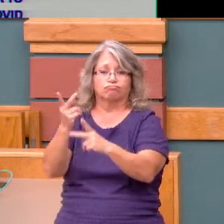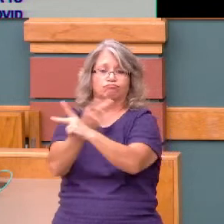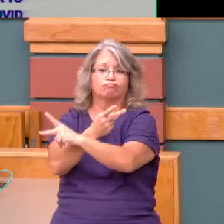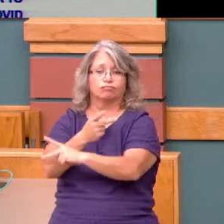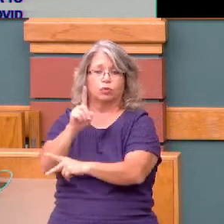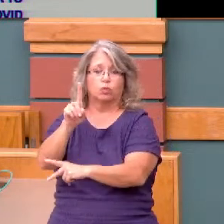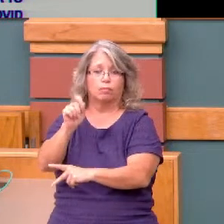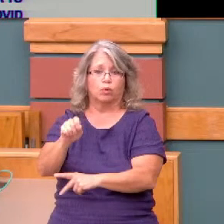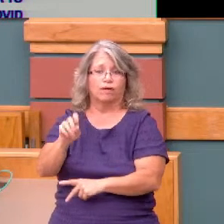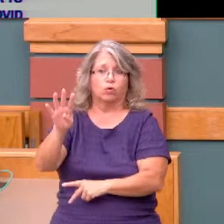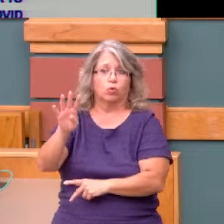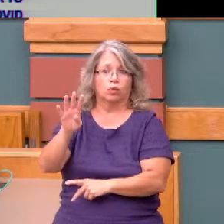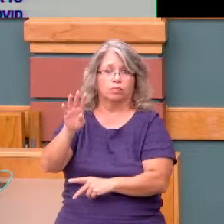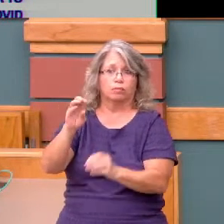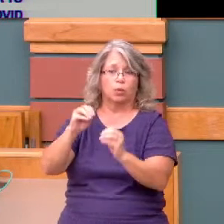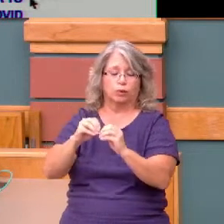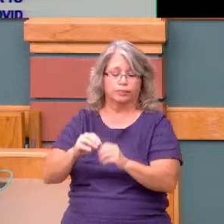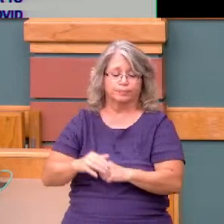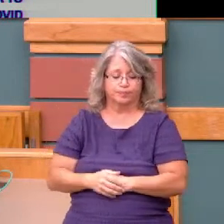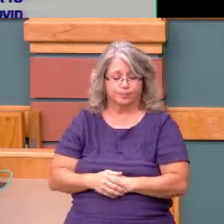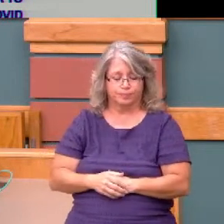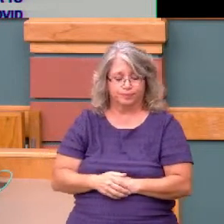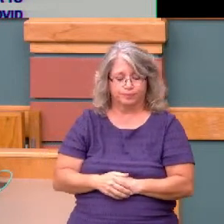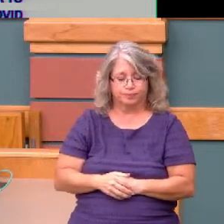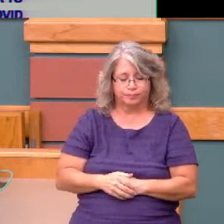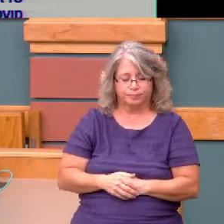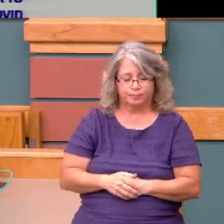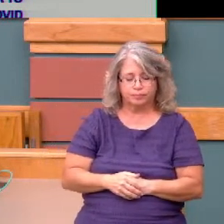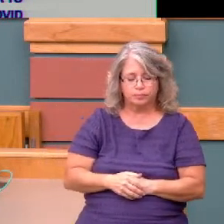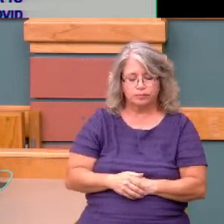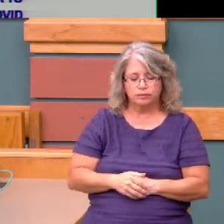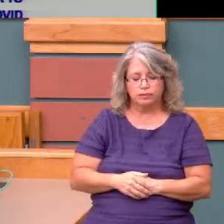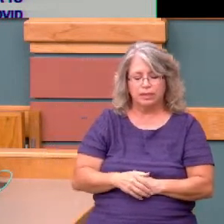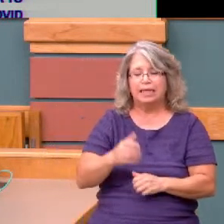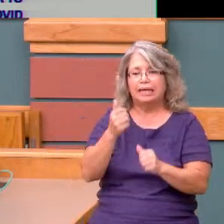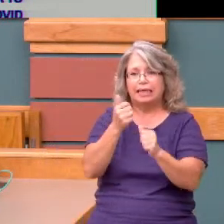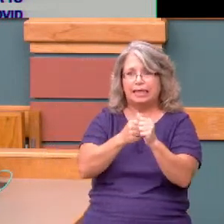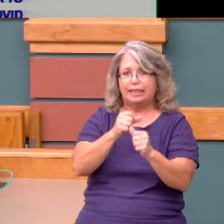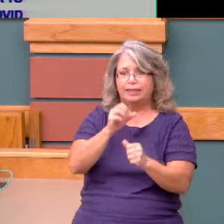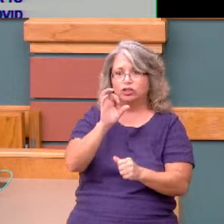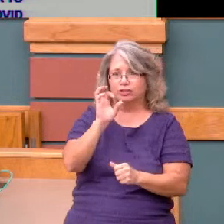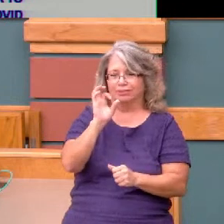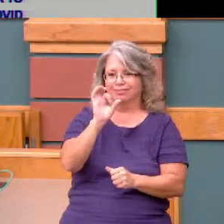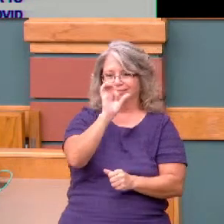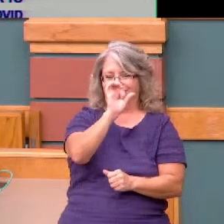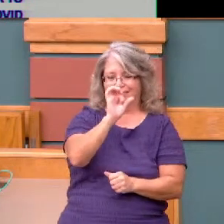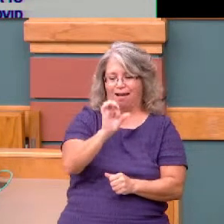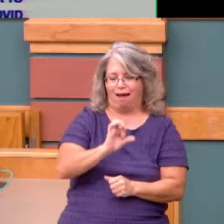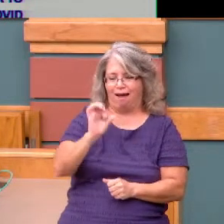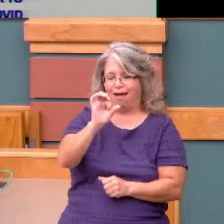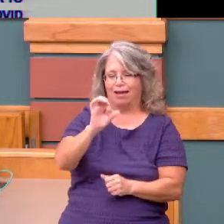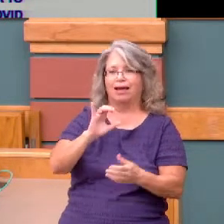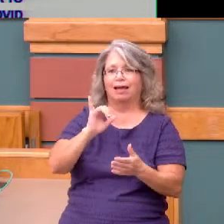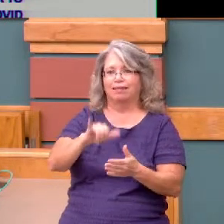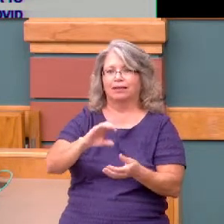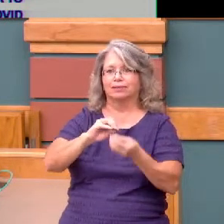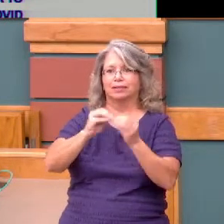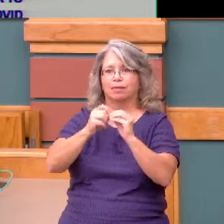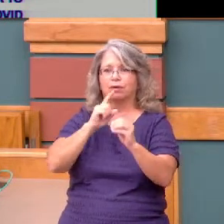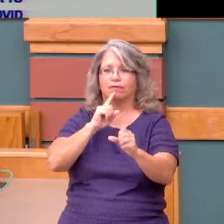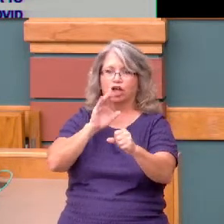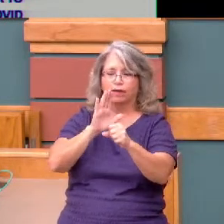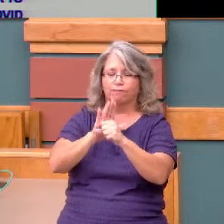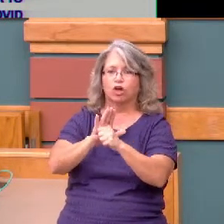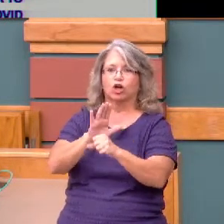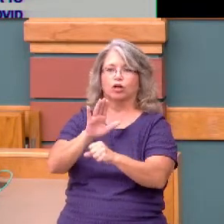Lastly, moving on to cases, and so each black point here is the actual number of confirmed cases in the whole coastal bend each